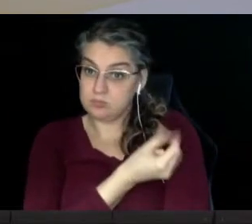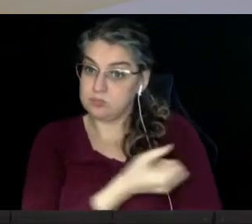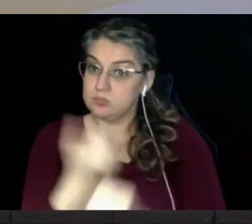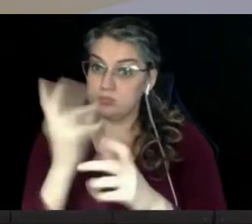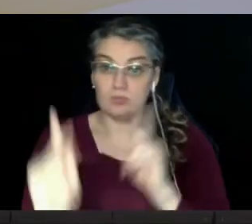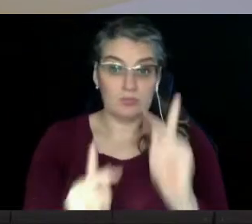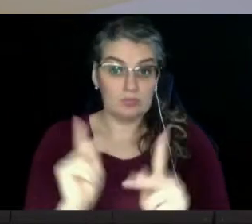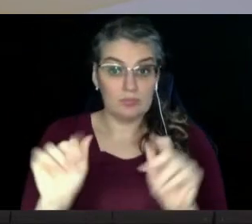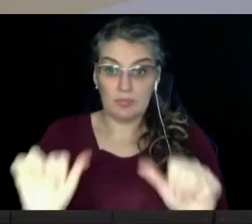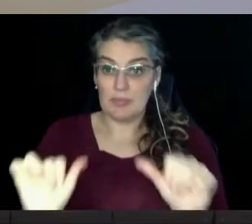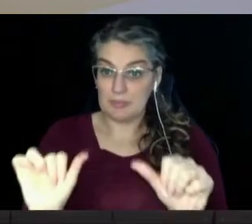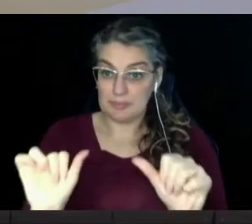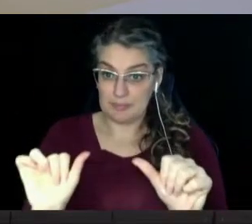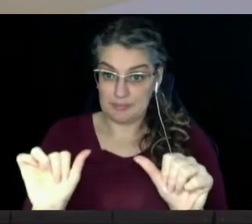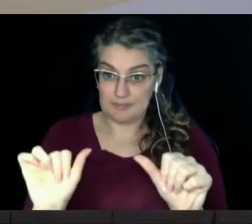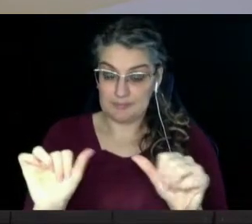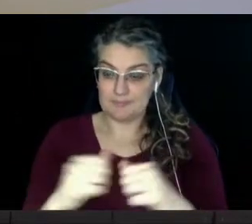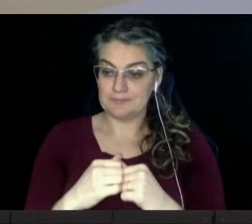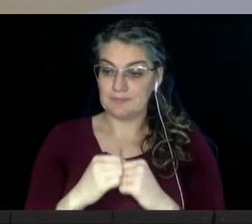As of Saturday,